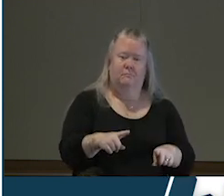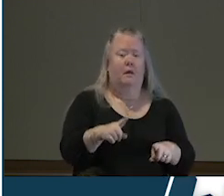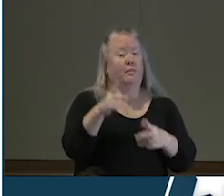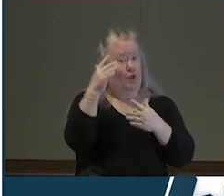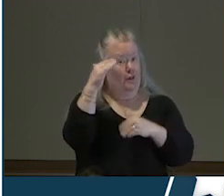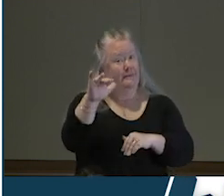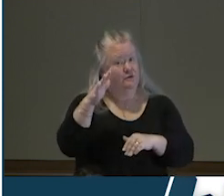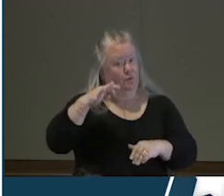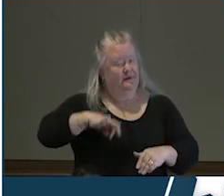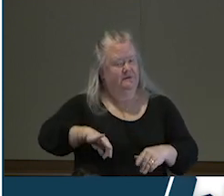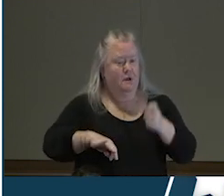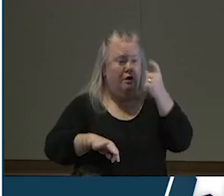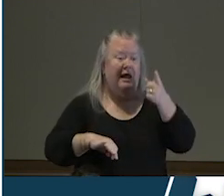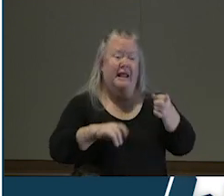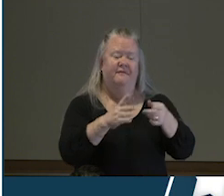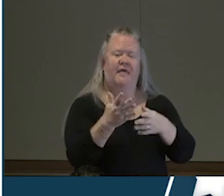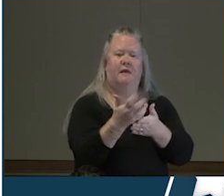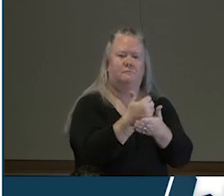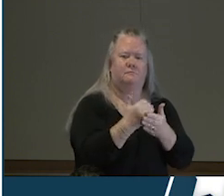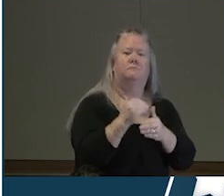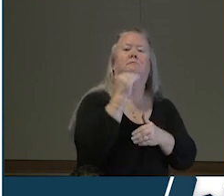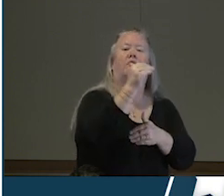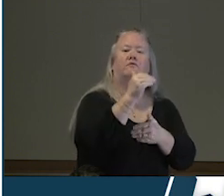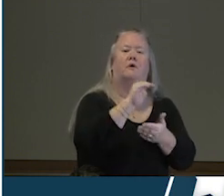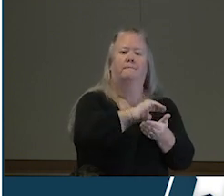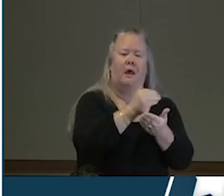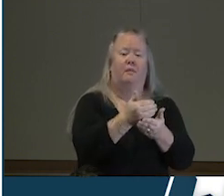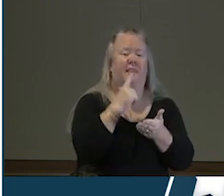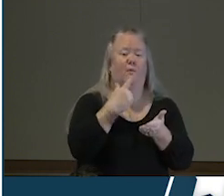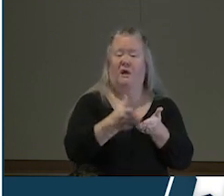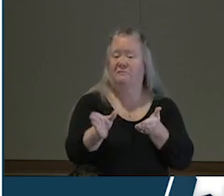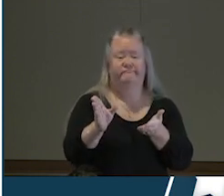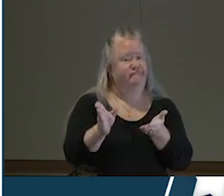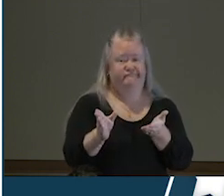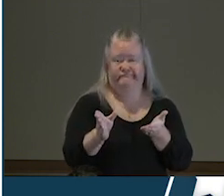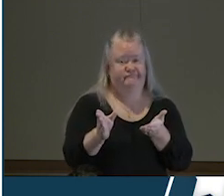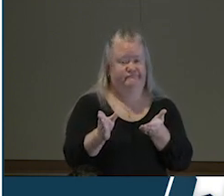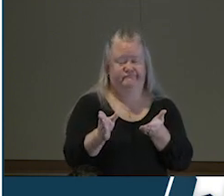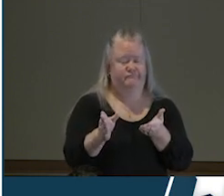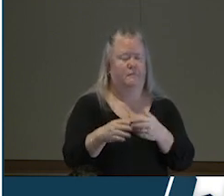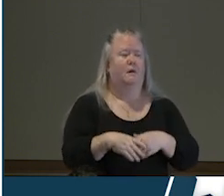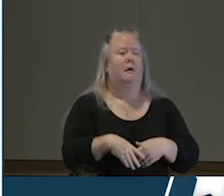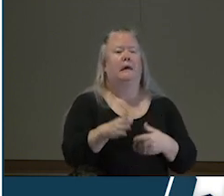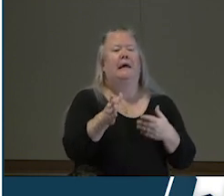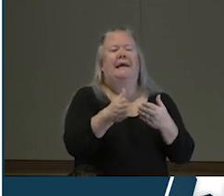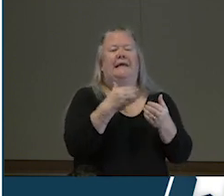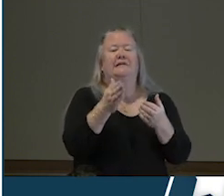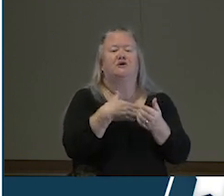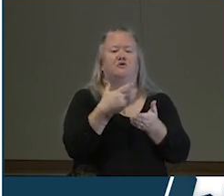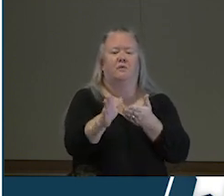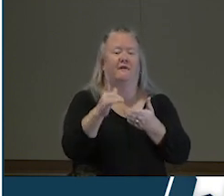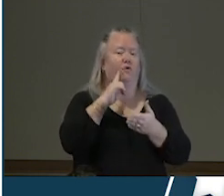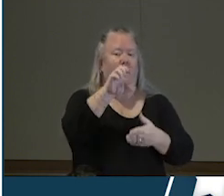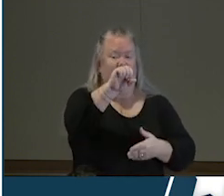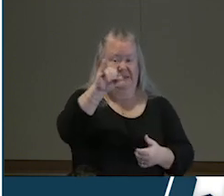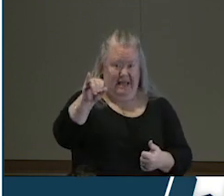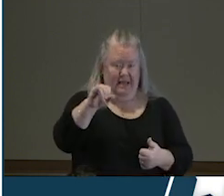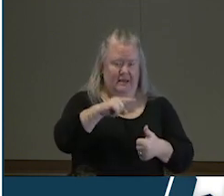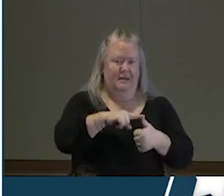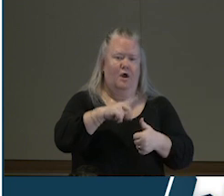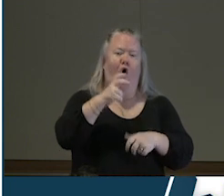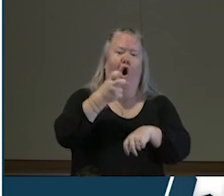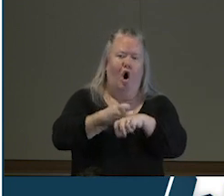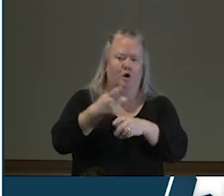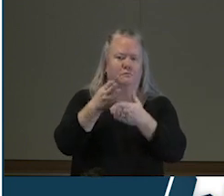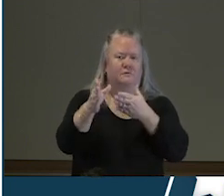to them. If they make over a certain amount, they'll get disqualified. Easier to disqualify for SSI, harder